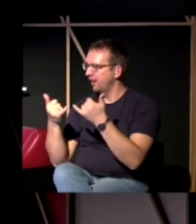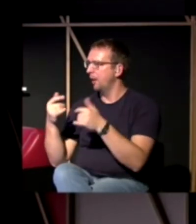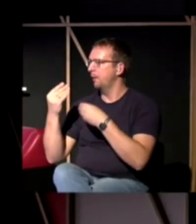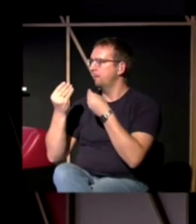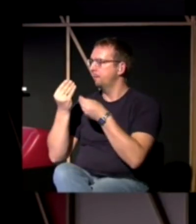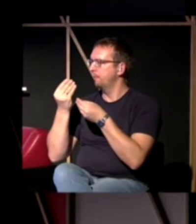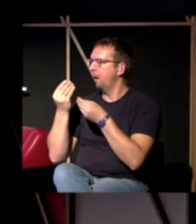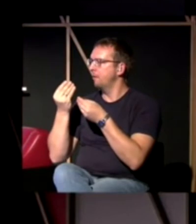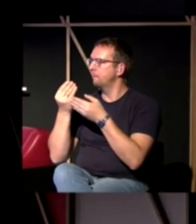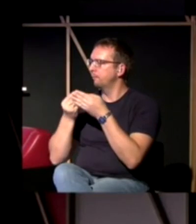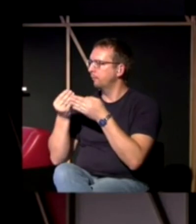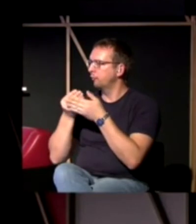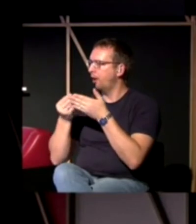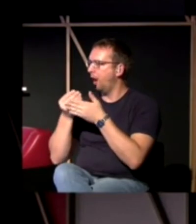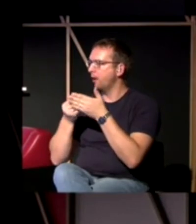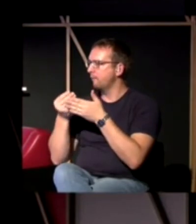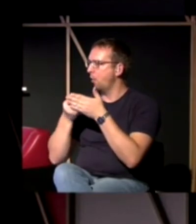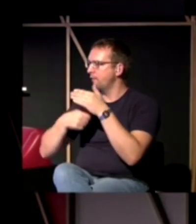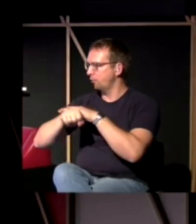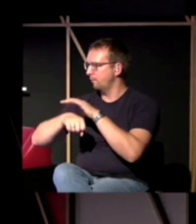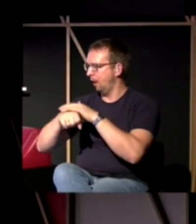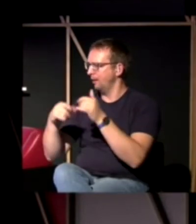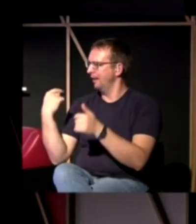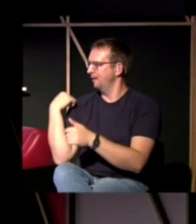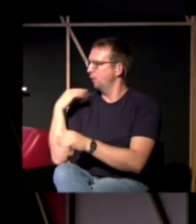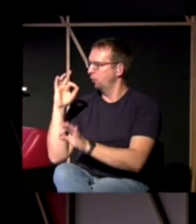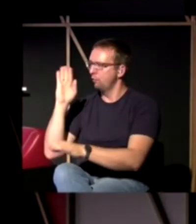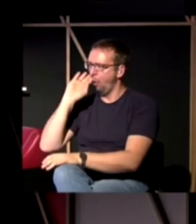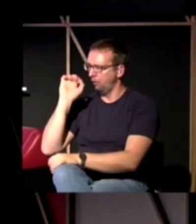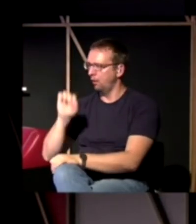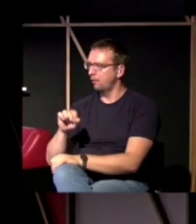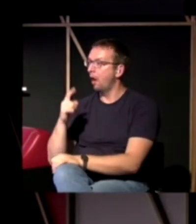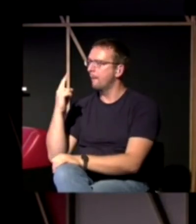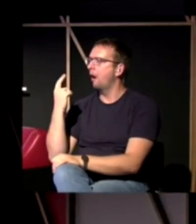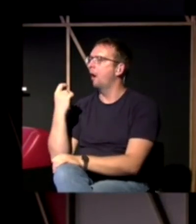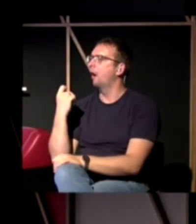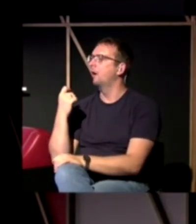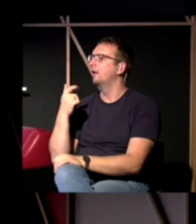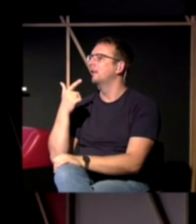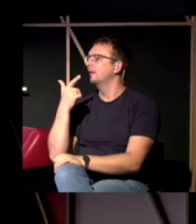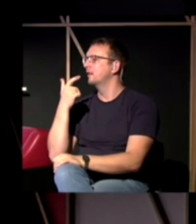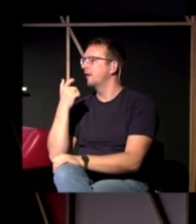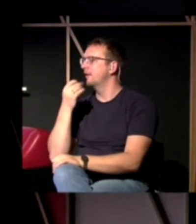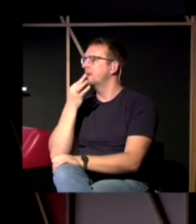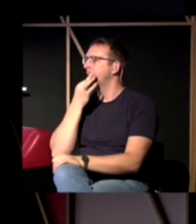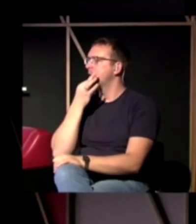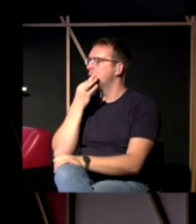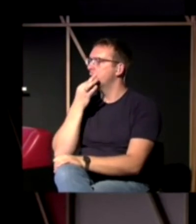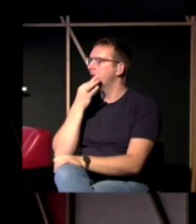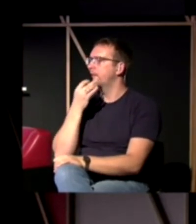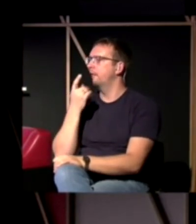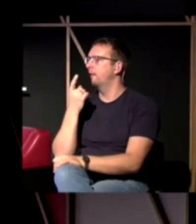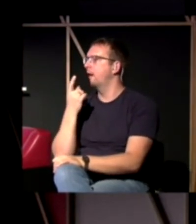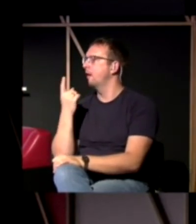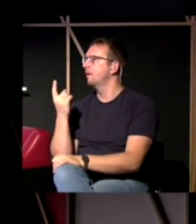glory with his commentator, very energetic, and you know that it is very difficult. And that is why